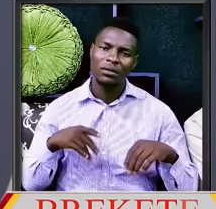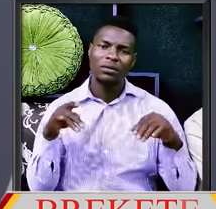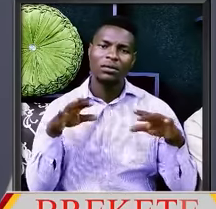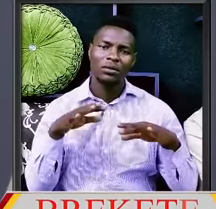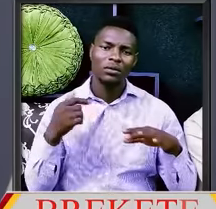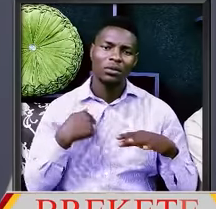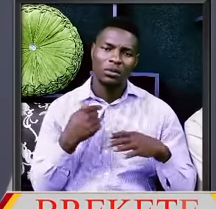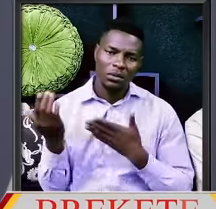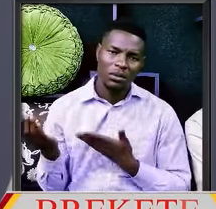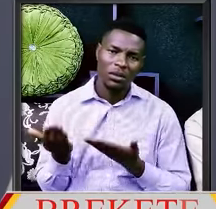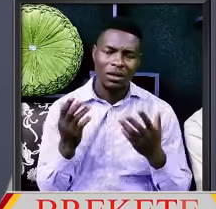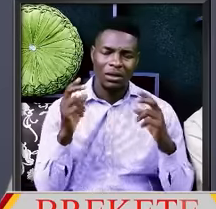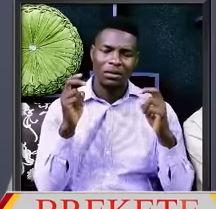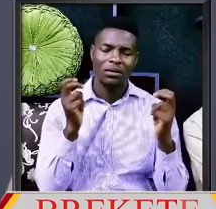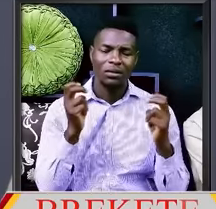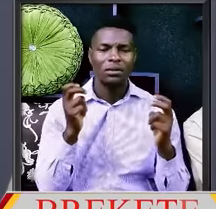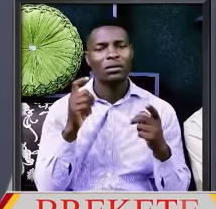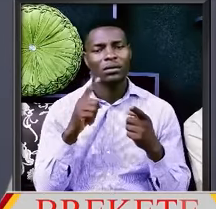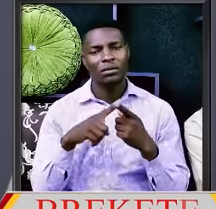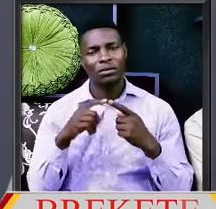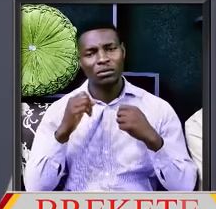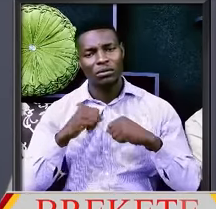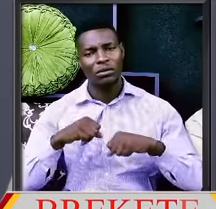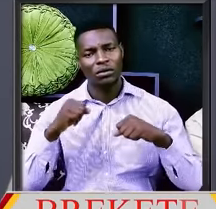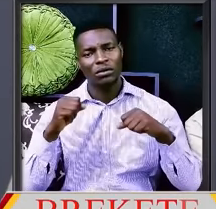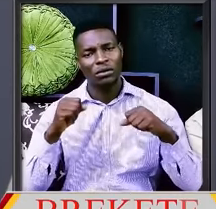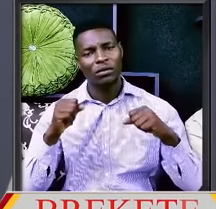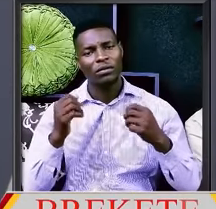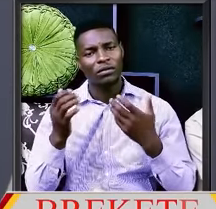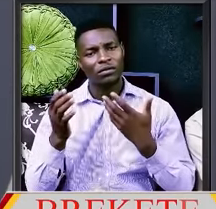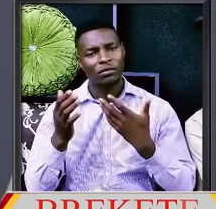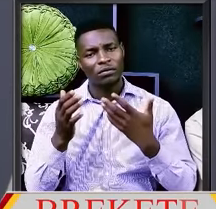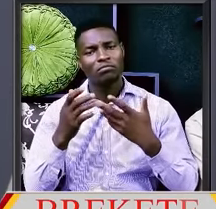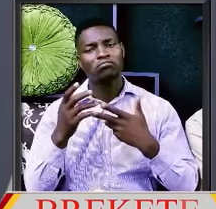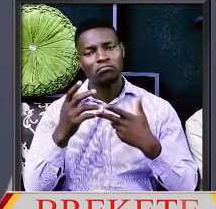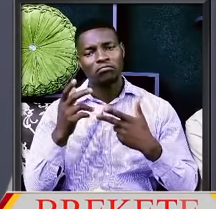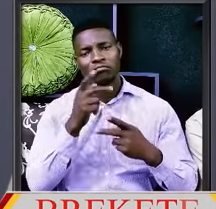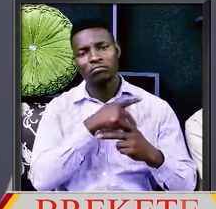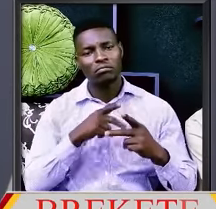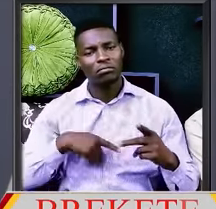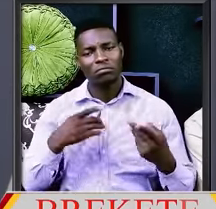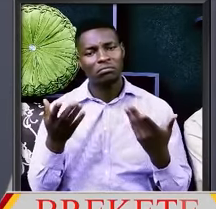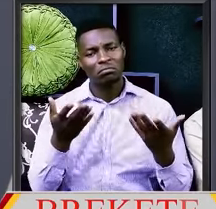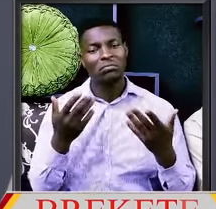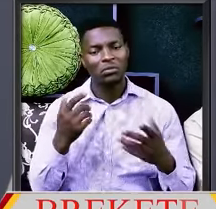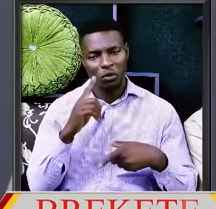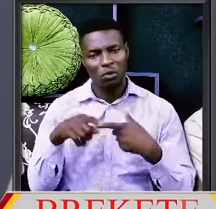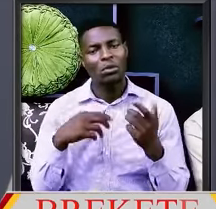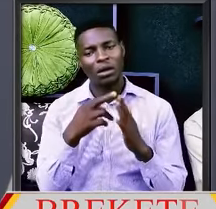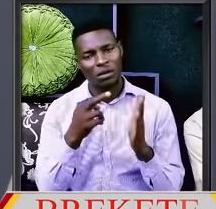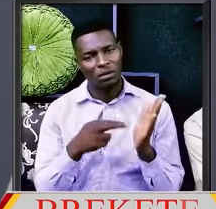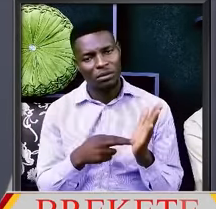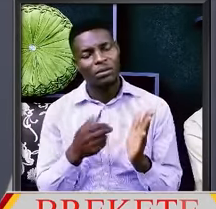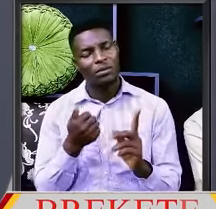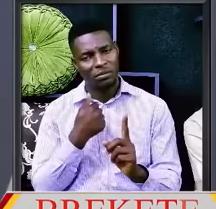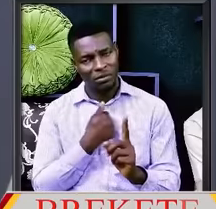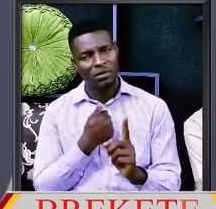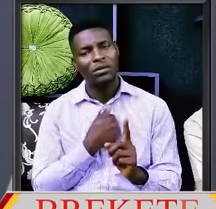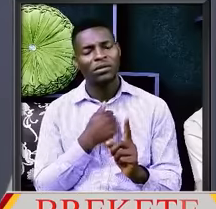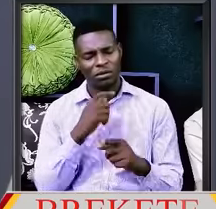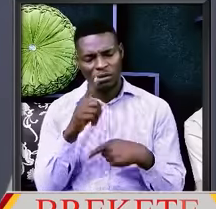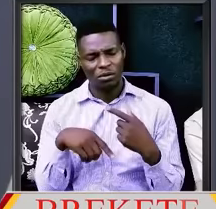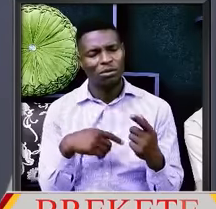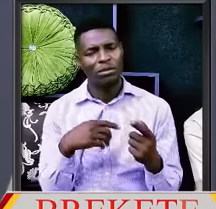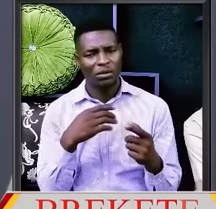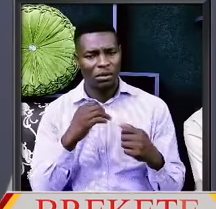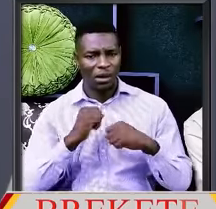go chief, even me myself, I call chief myself. So waiting happen? So as I call chief, come